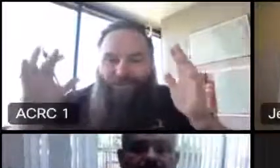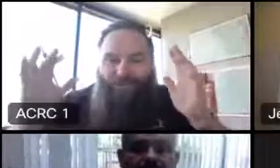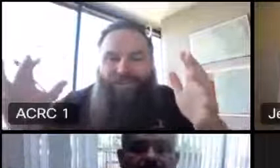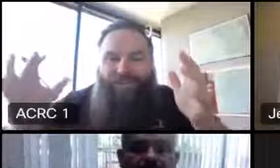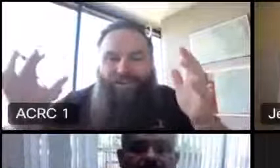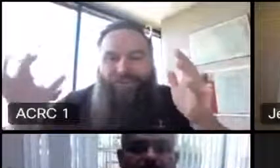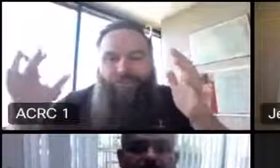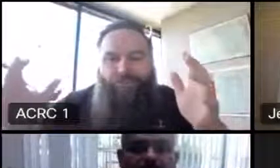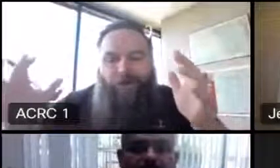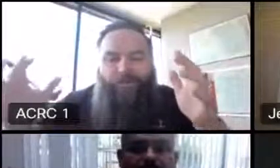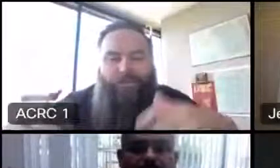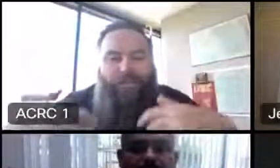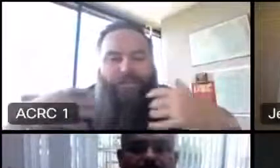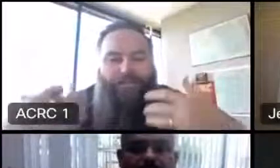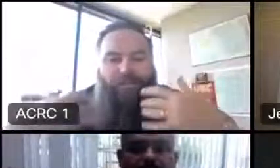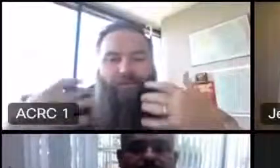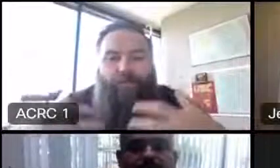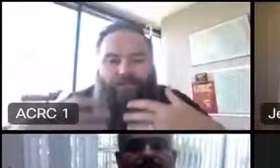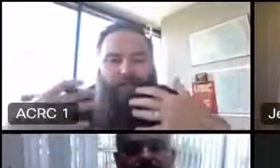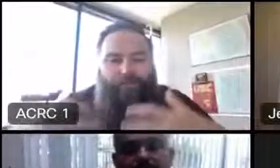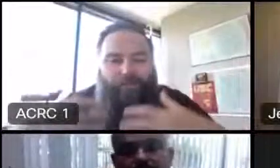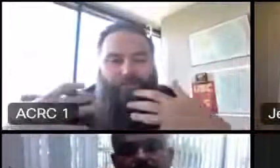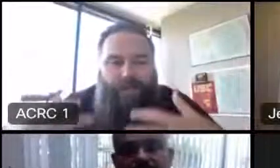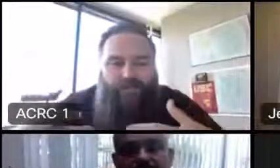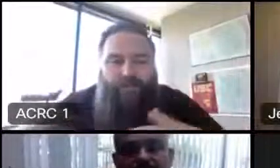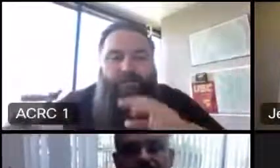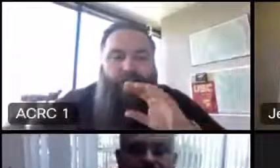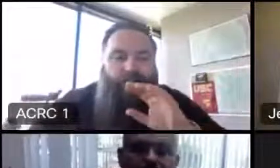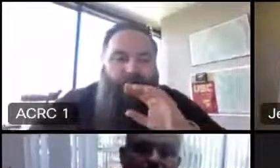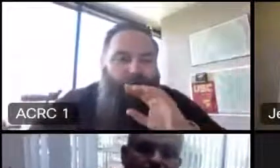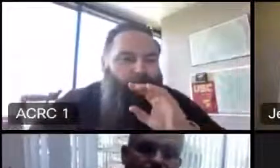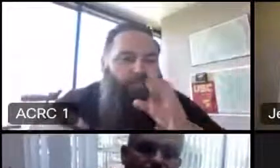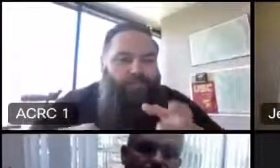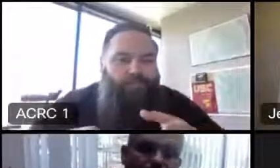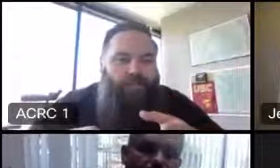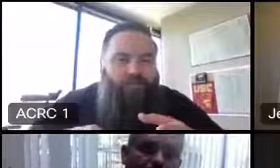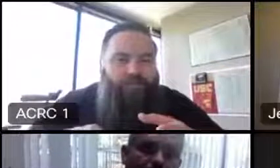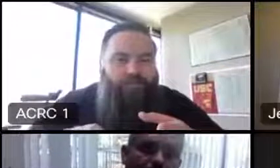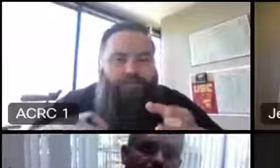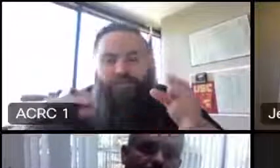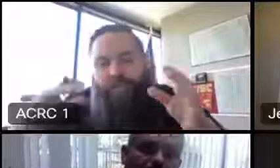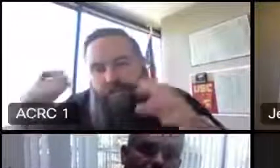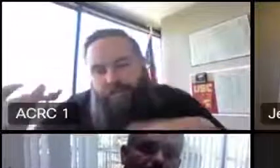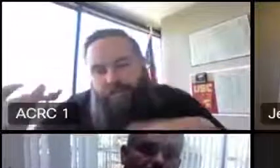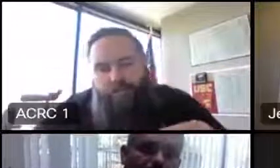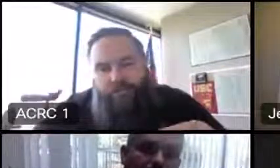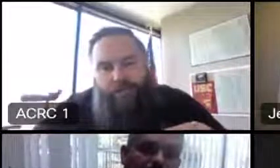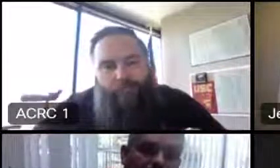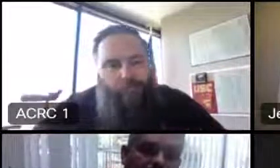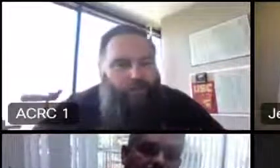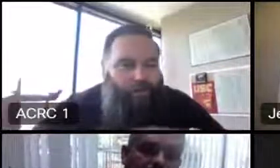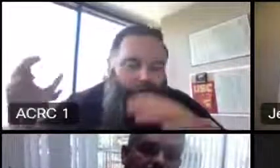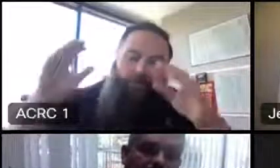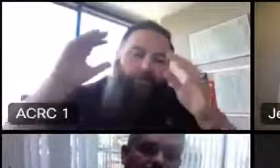forward to our meeting on October 12th, because I think that's a big question that folks have. The utilization of tailored day services in conjunction with